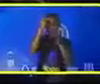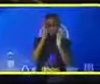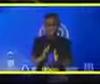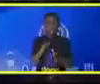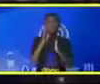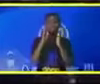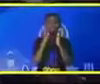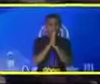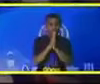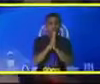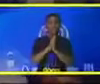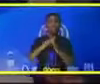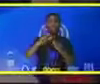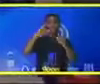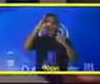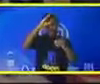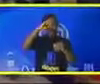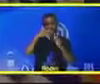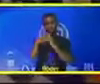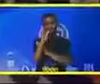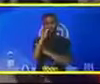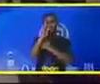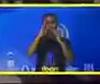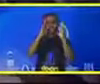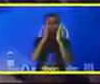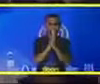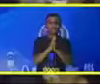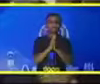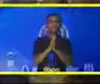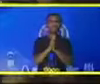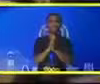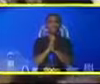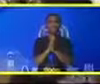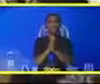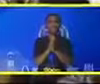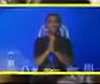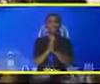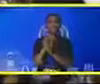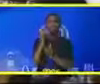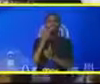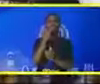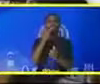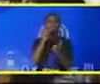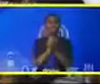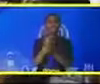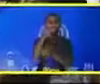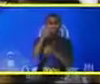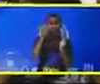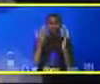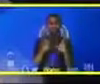The proof of favor is that you have access to the loyalty of men.